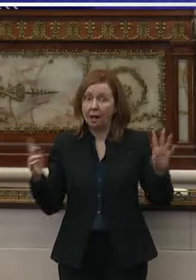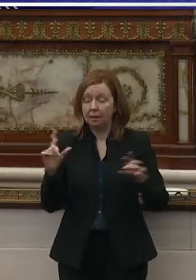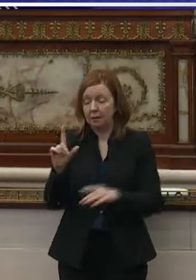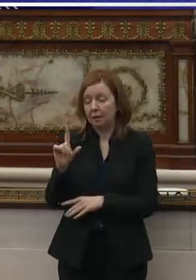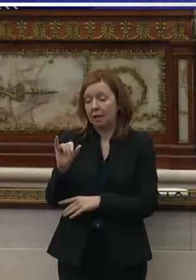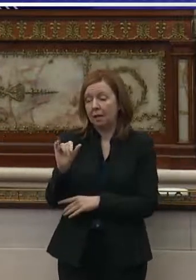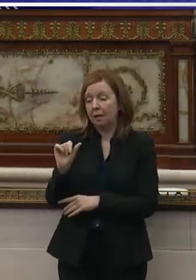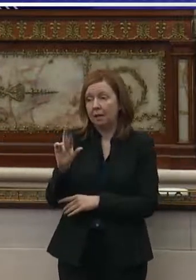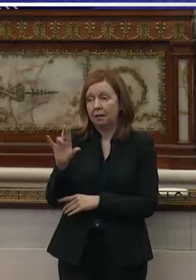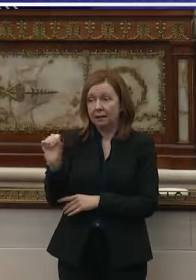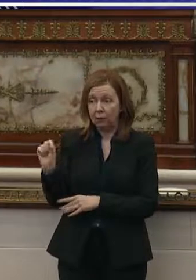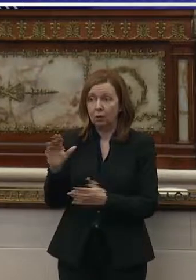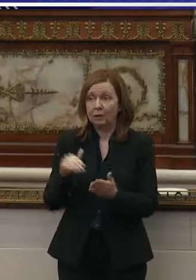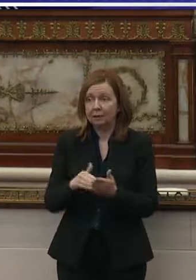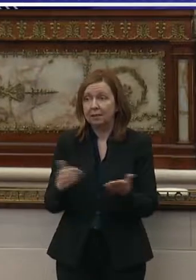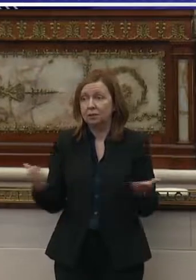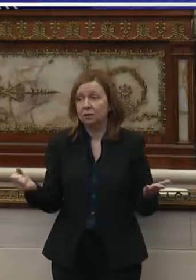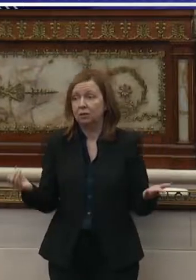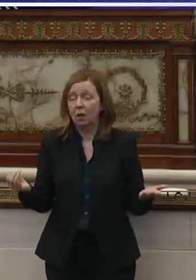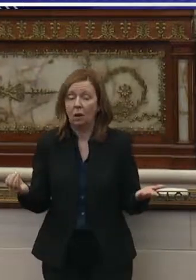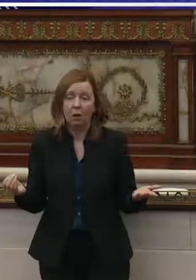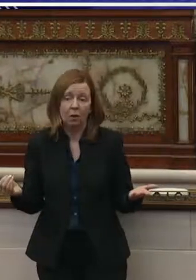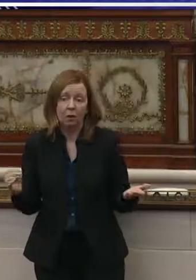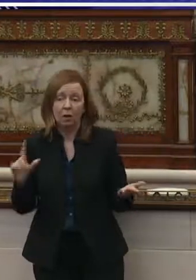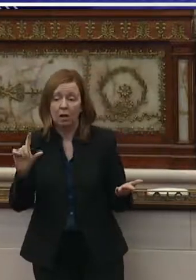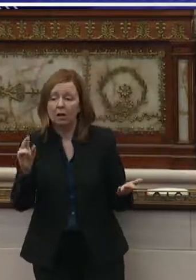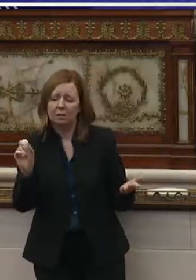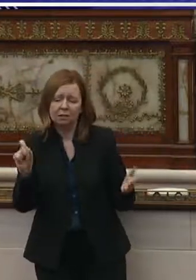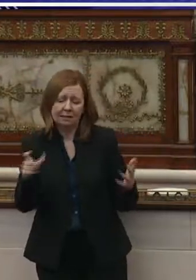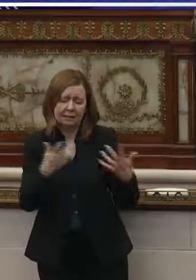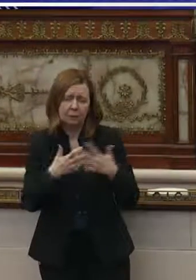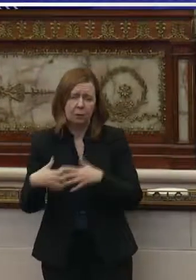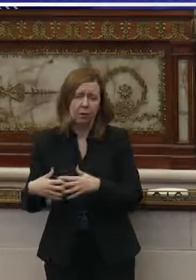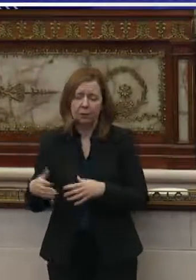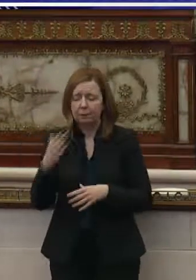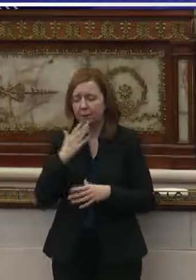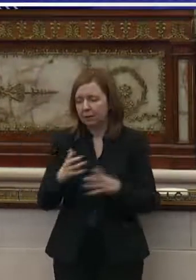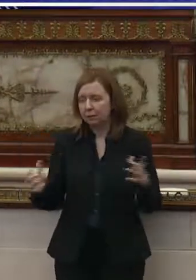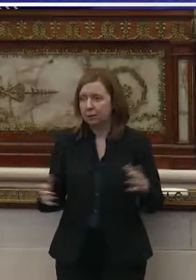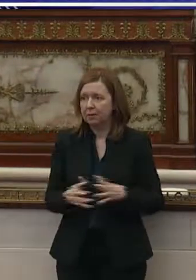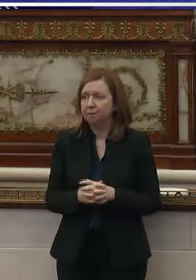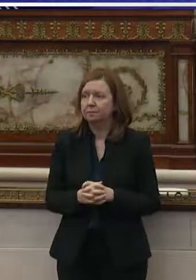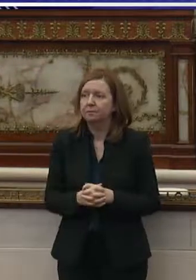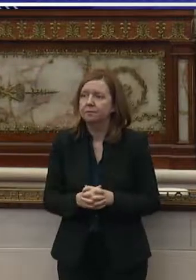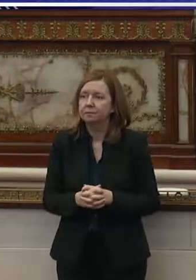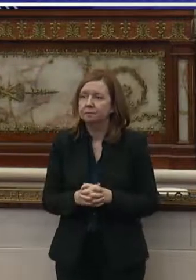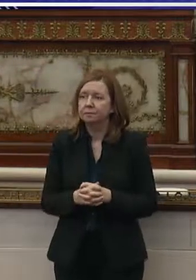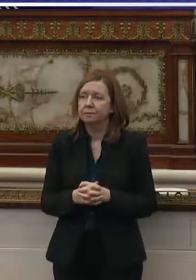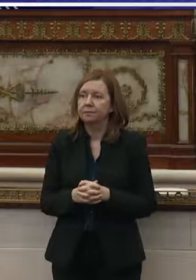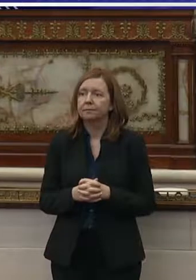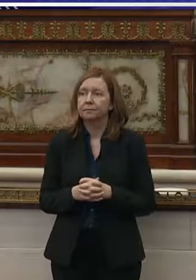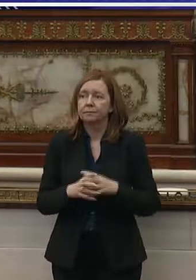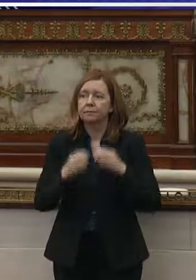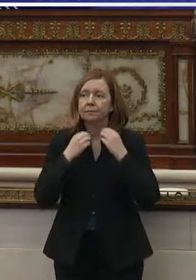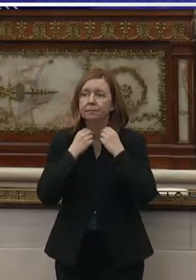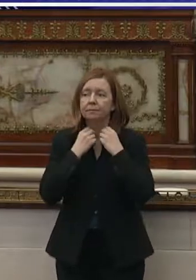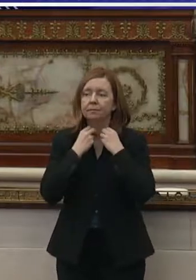Corus Center. So, the logistics to be worked through. Thank you very much. Thanks, sir.